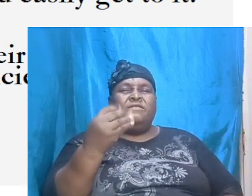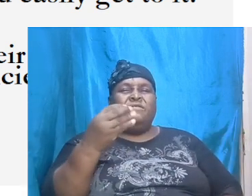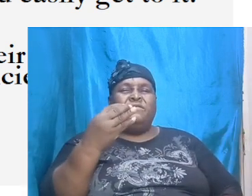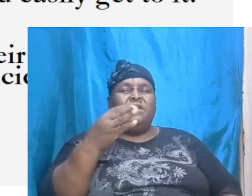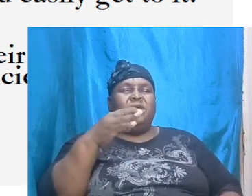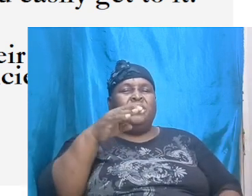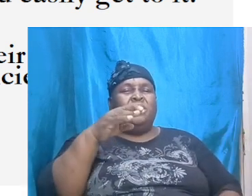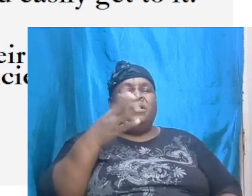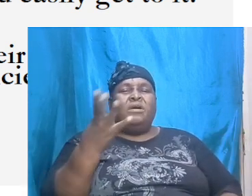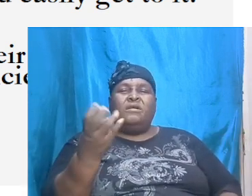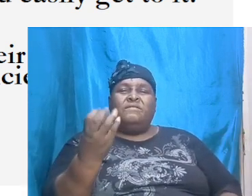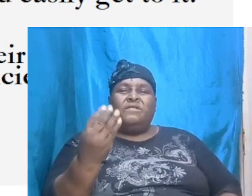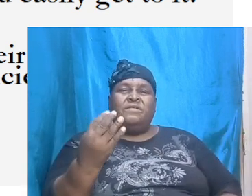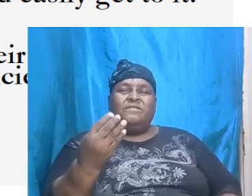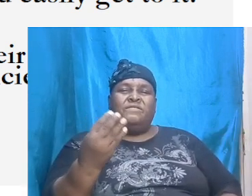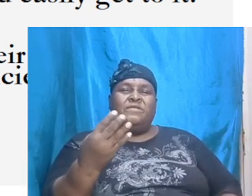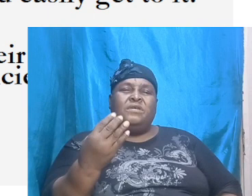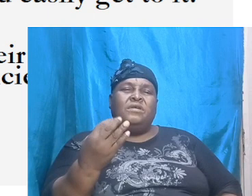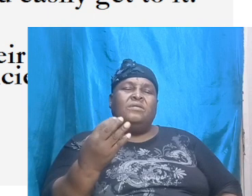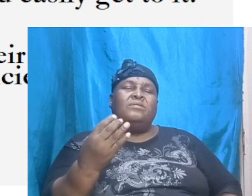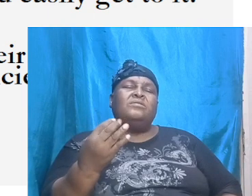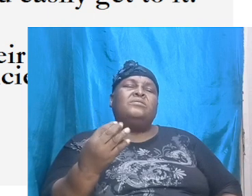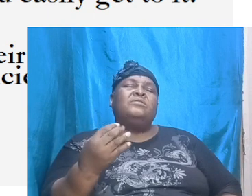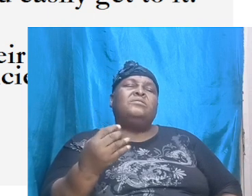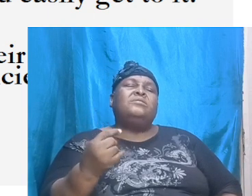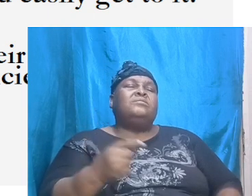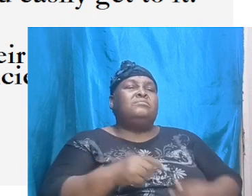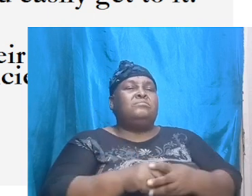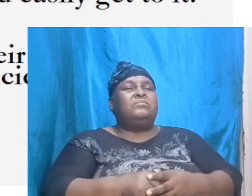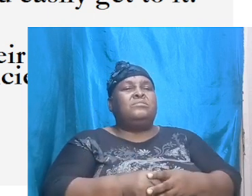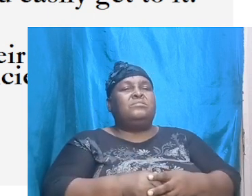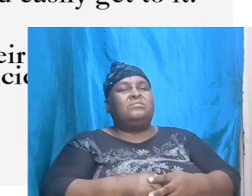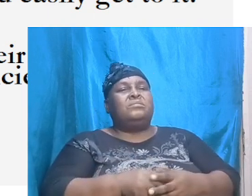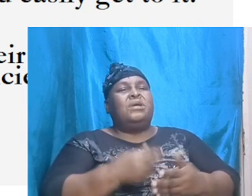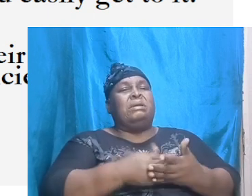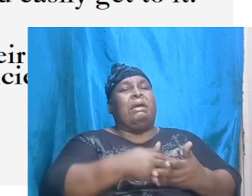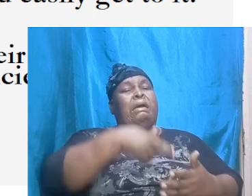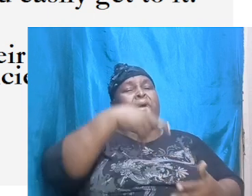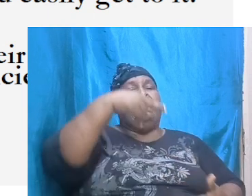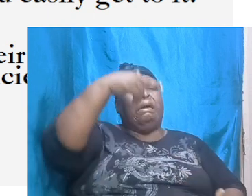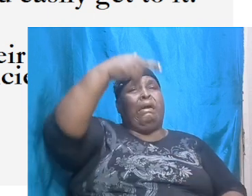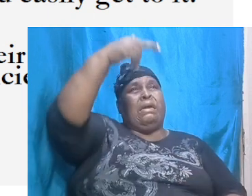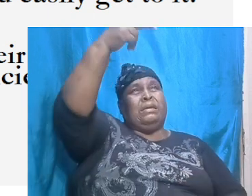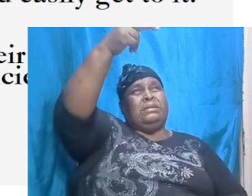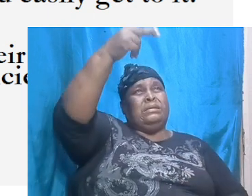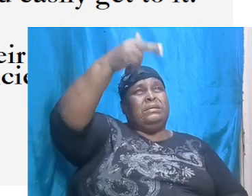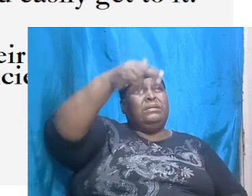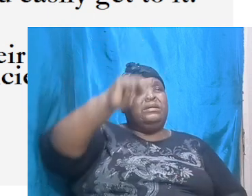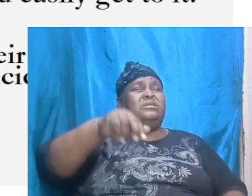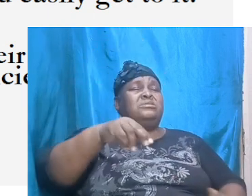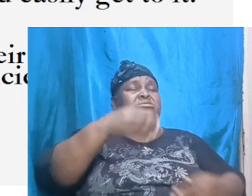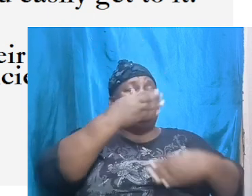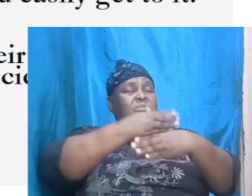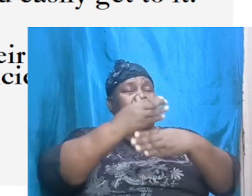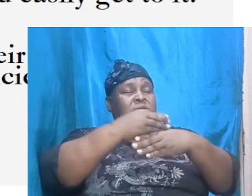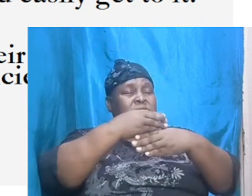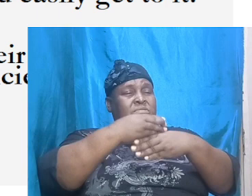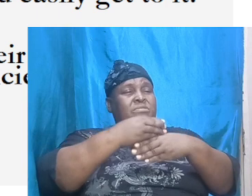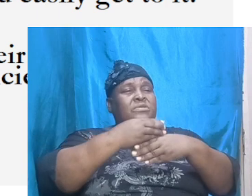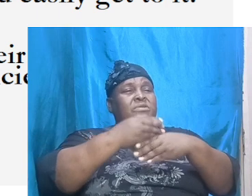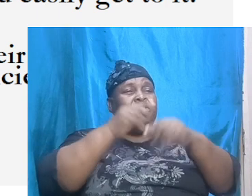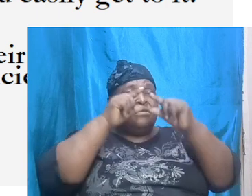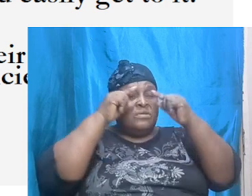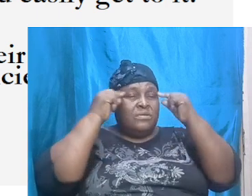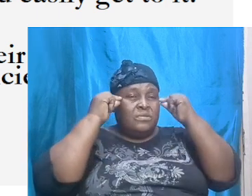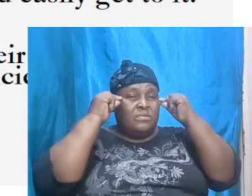it was about 12 to 40 feet wide and 20 to 50 feet high. That's the wall of China. Now, let me tell you something about the wall. It is said that